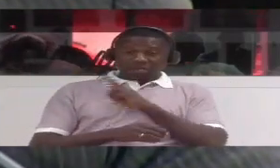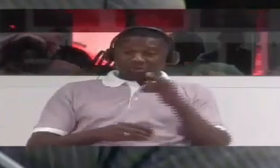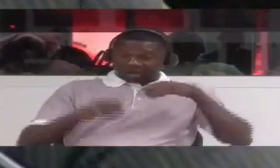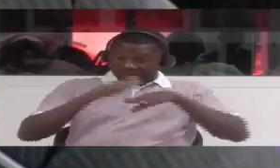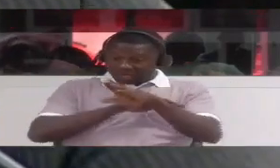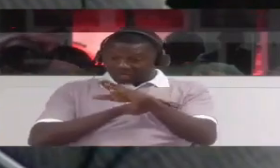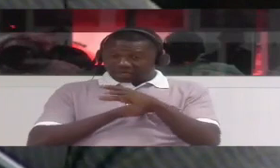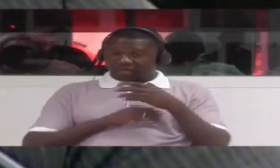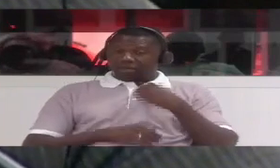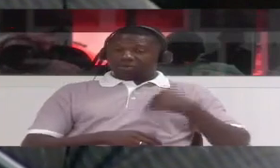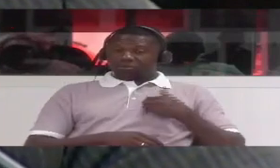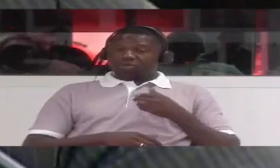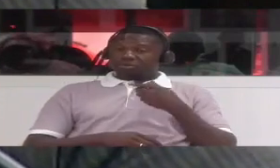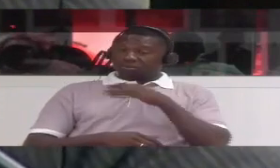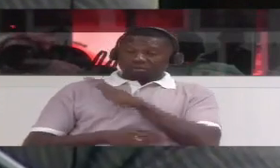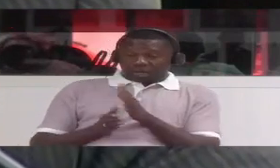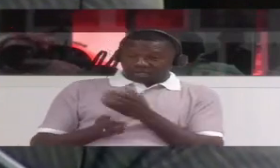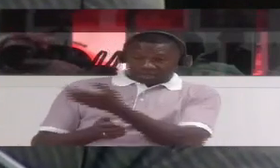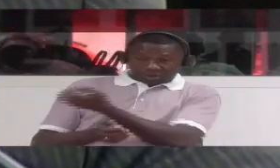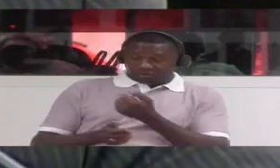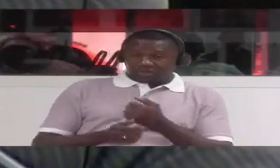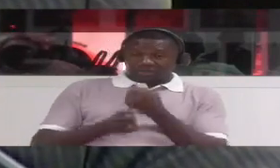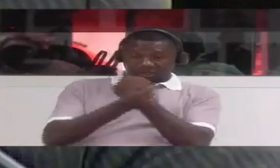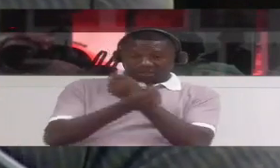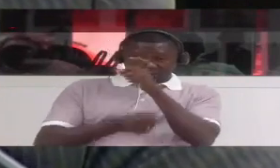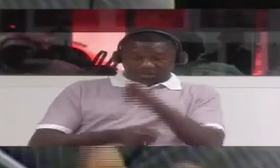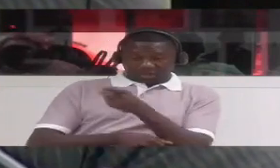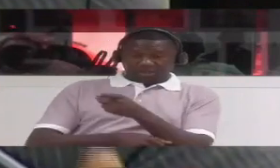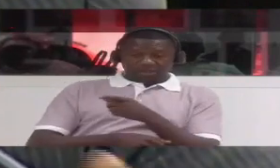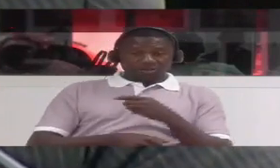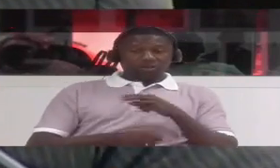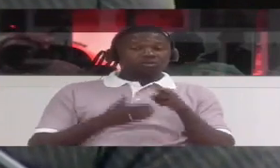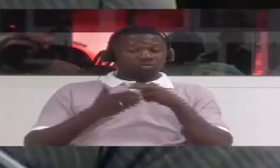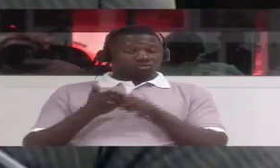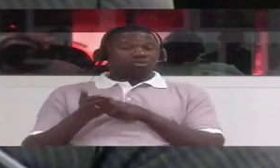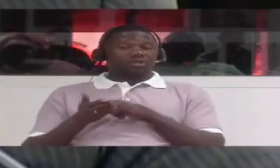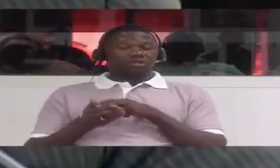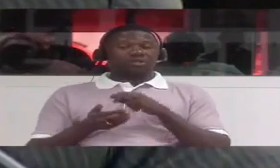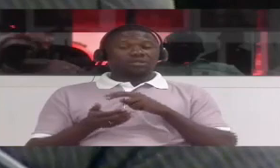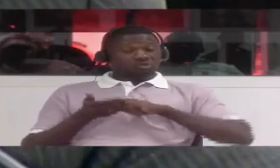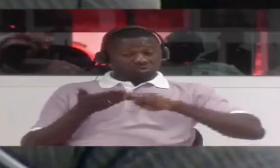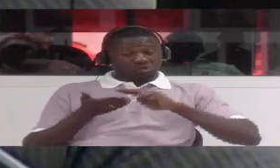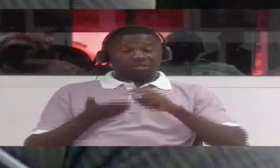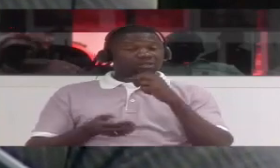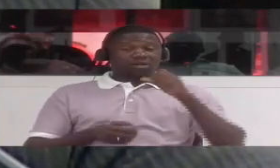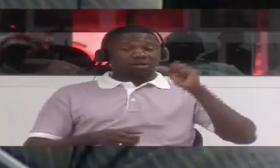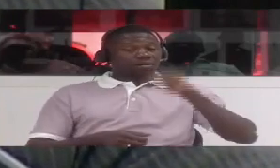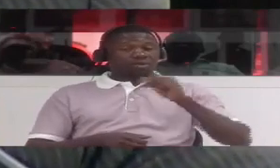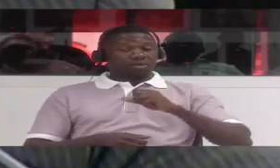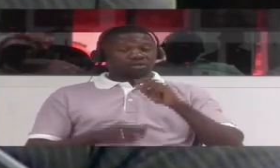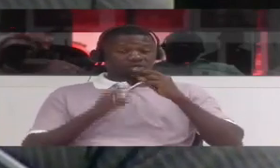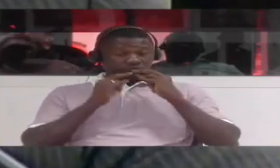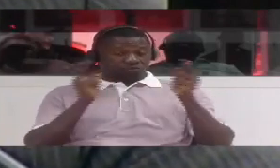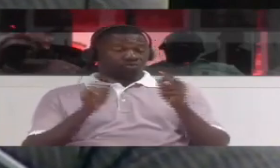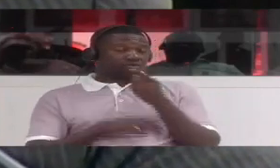detainee, normally there's bad news for that detainee. So I was told that I knew about that. So all the night I didn't sleep. I was